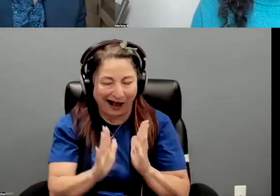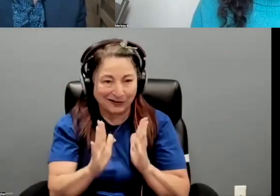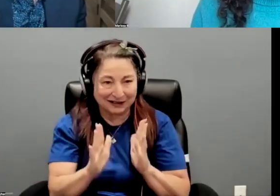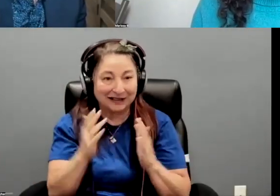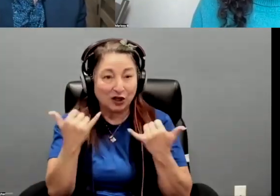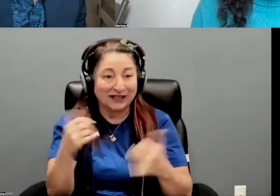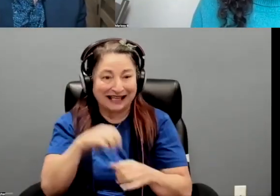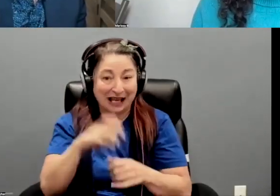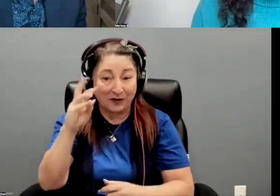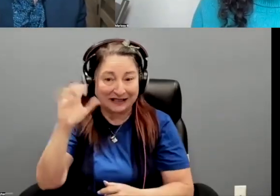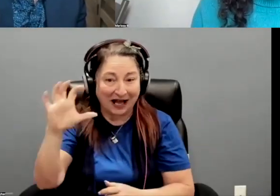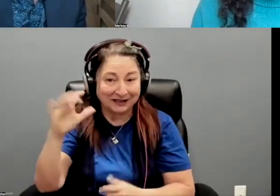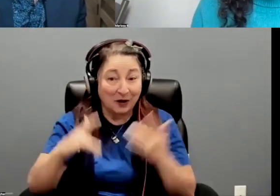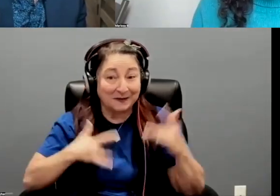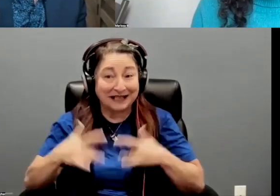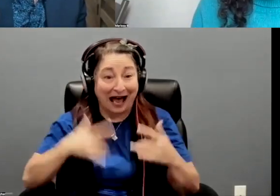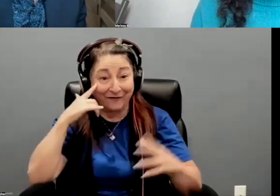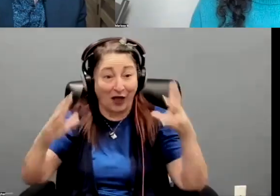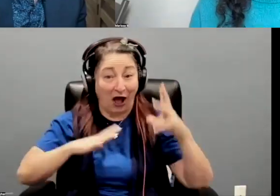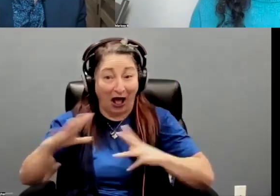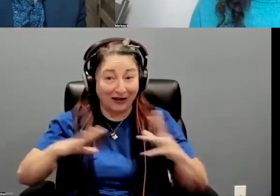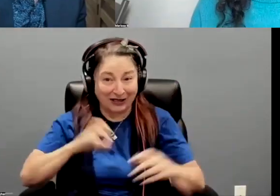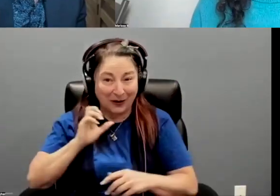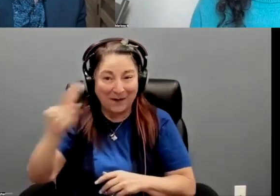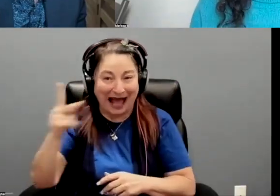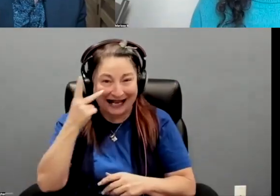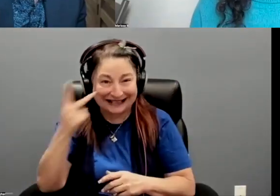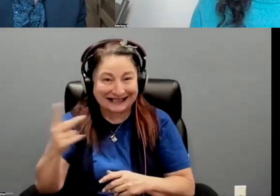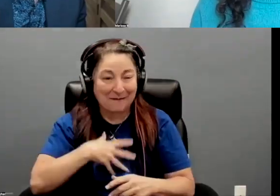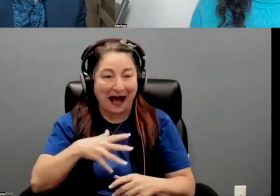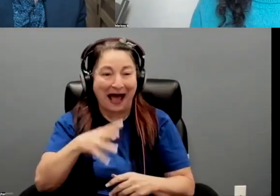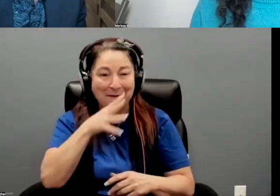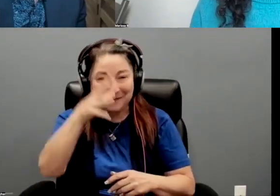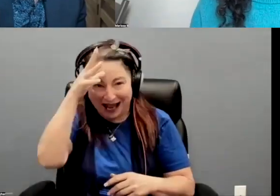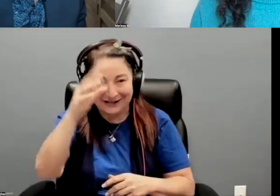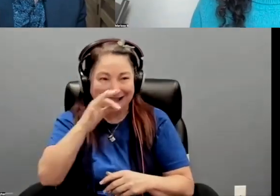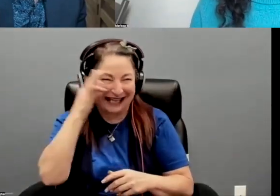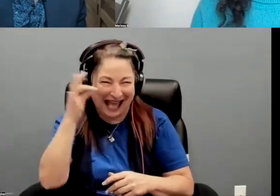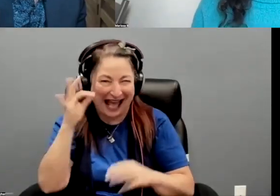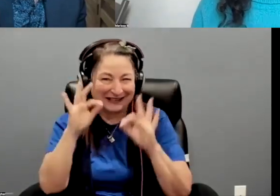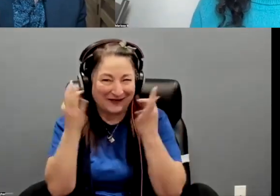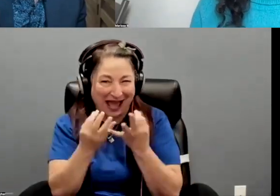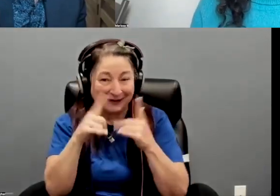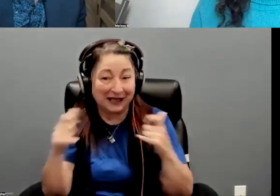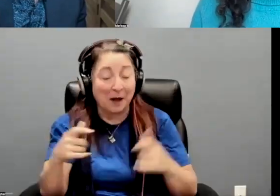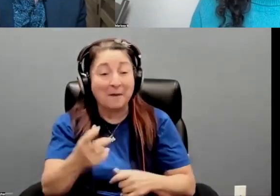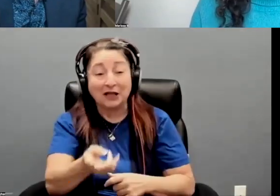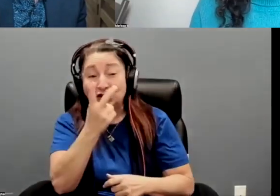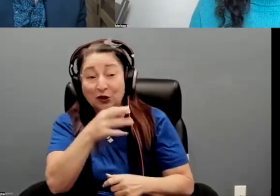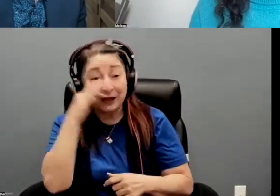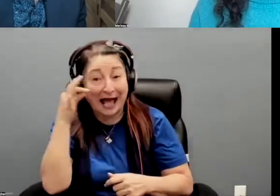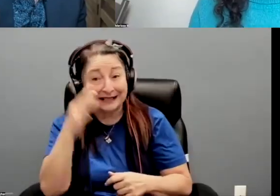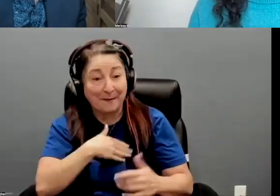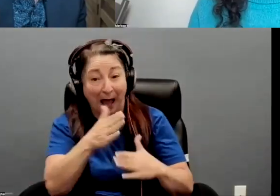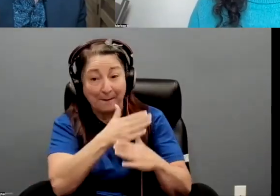I'm really excited to go back for the holidays to see them. And then there's two cats at my partner's